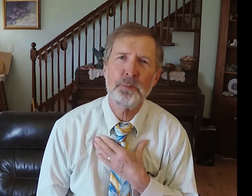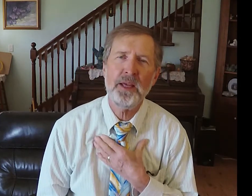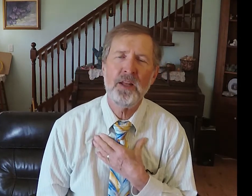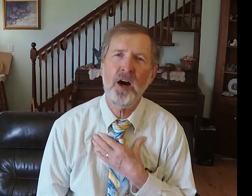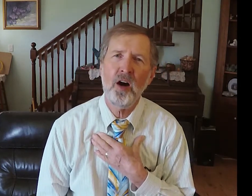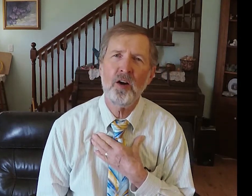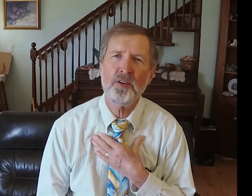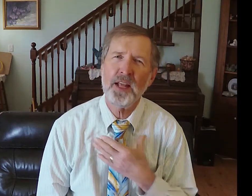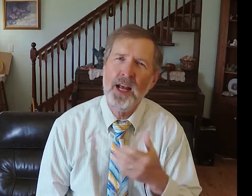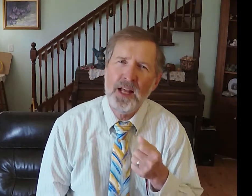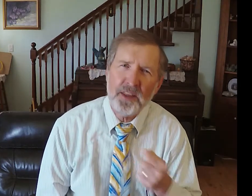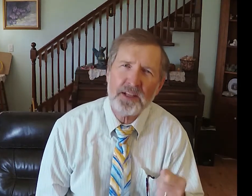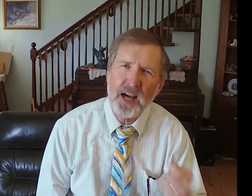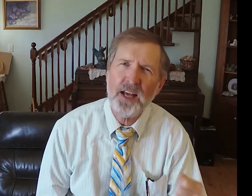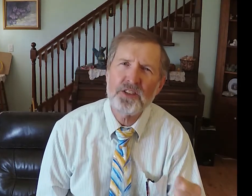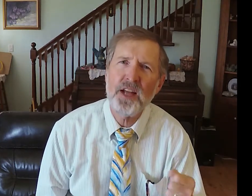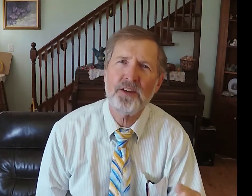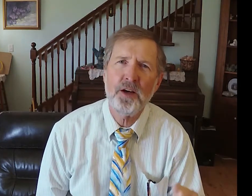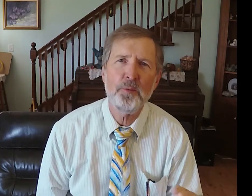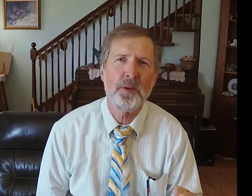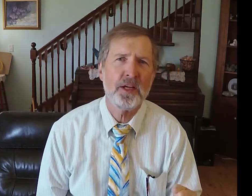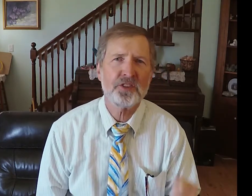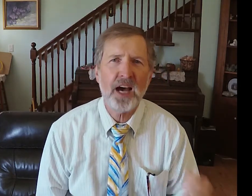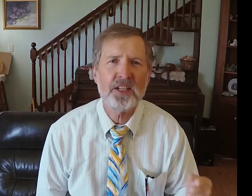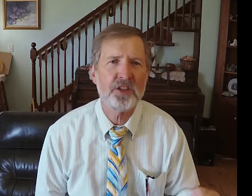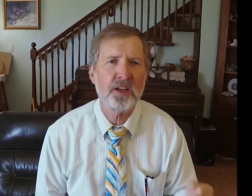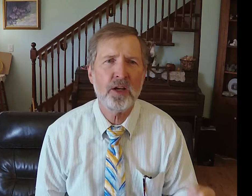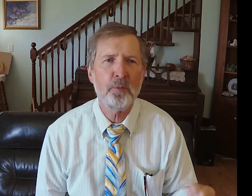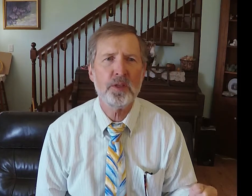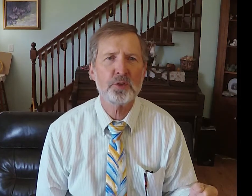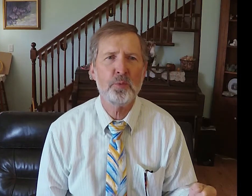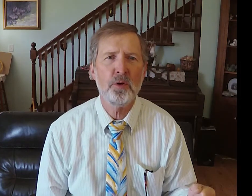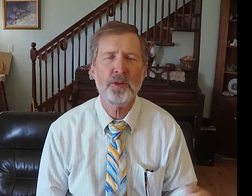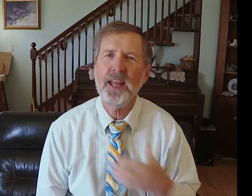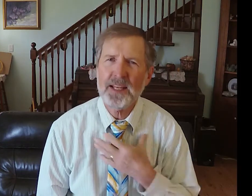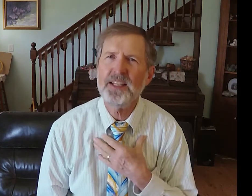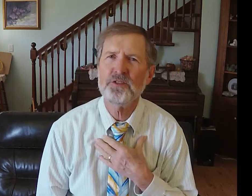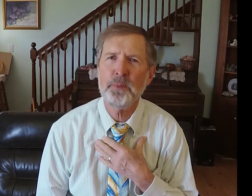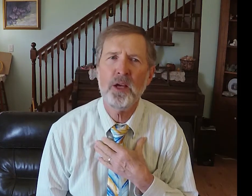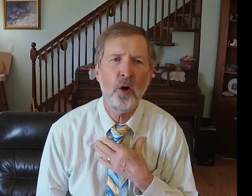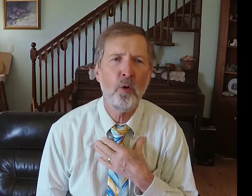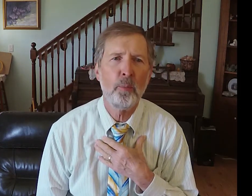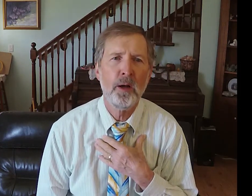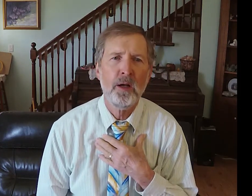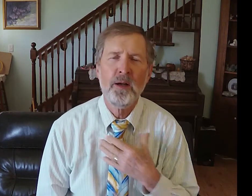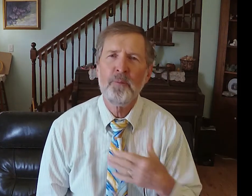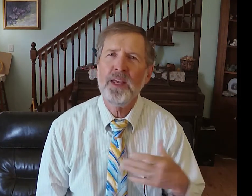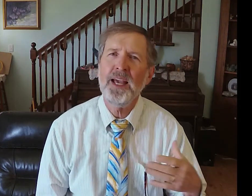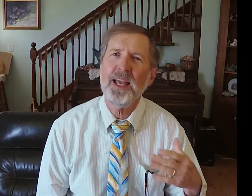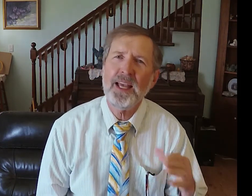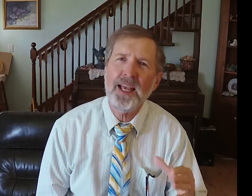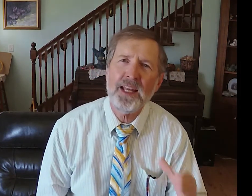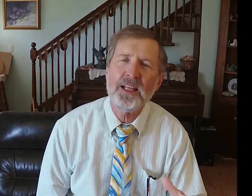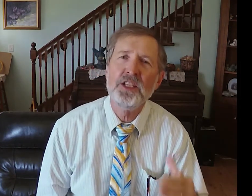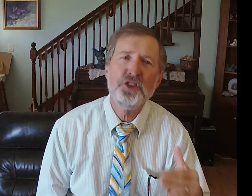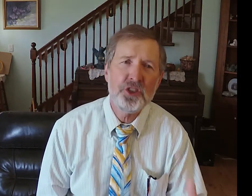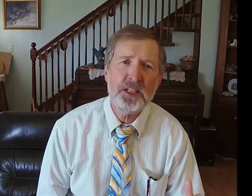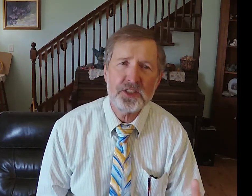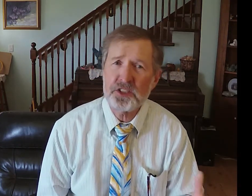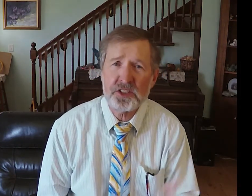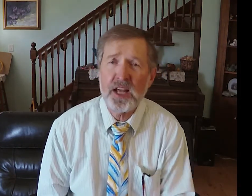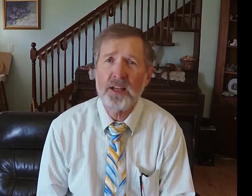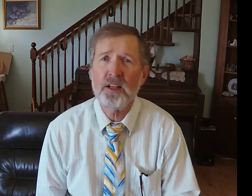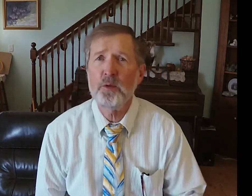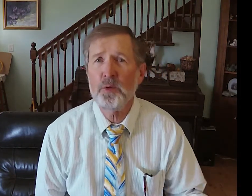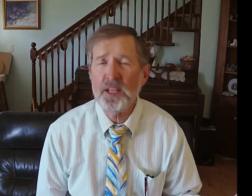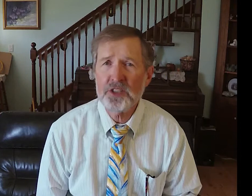really hits me in the heart that God is not done with us. God is not done with this world. And that gives me hope. And